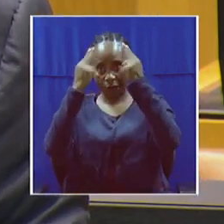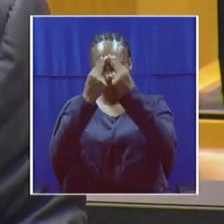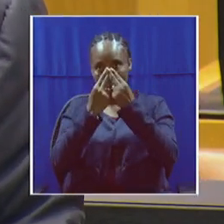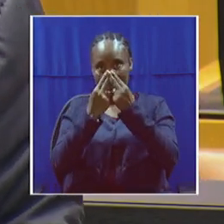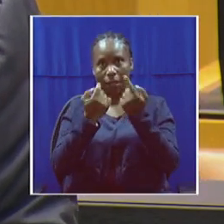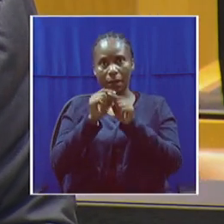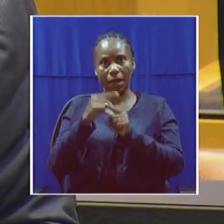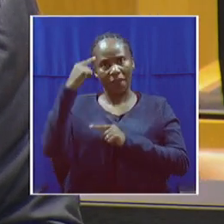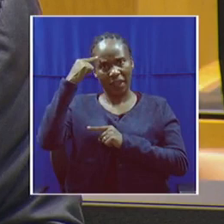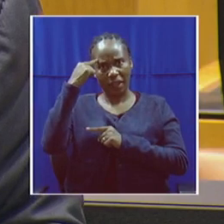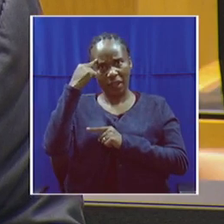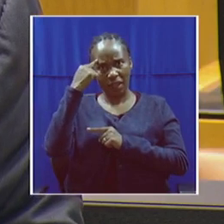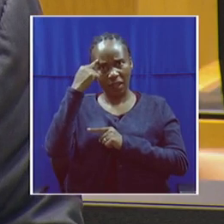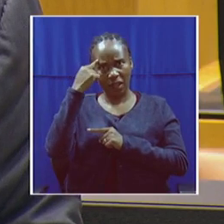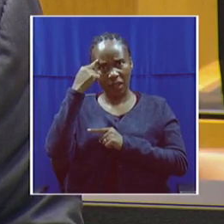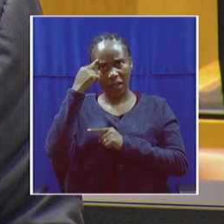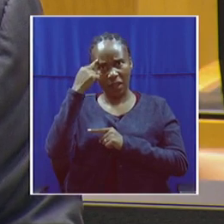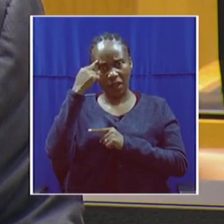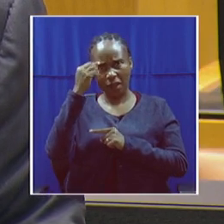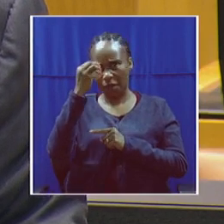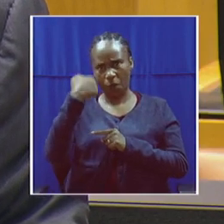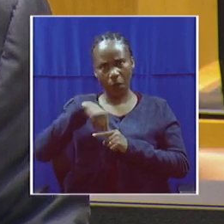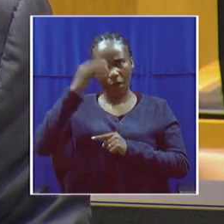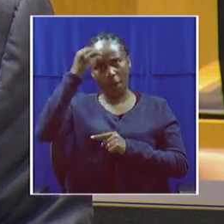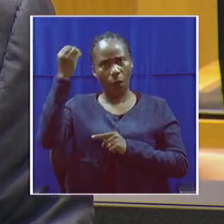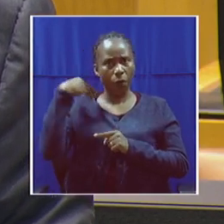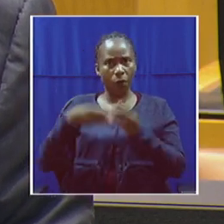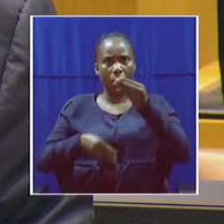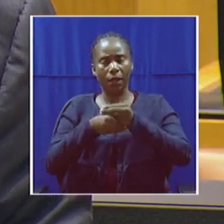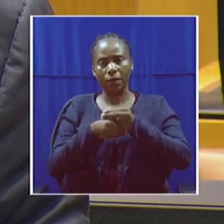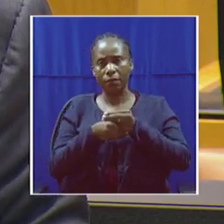forgot to ask to add Professor uh Danny